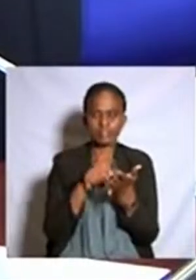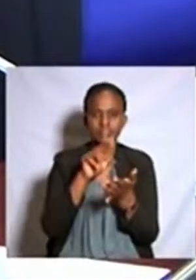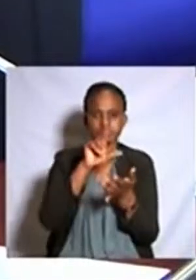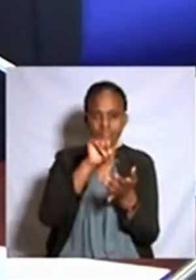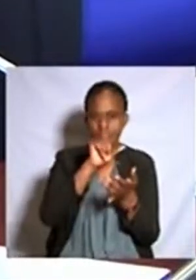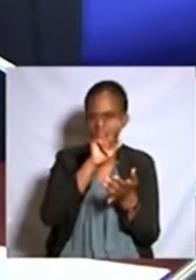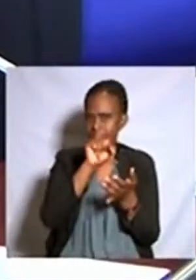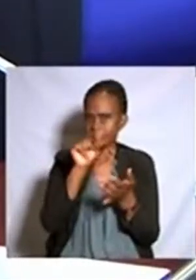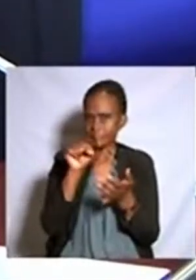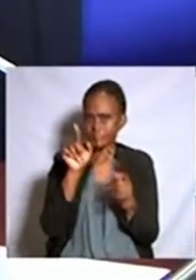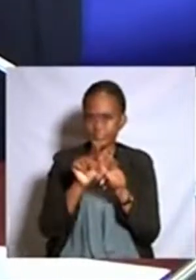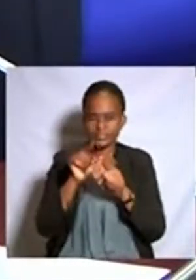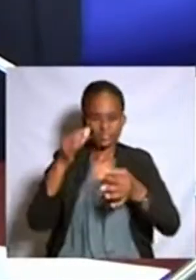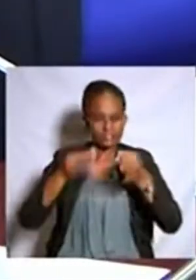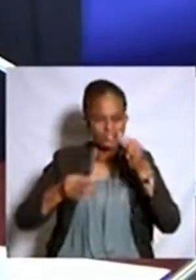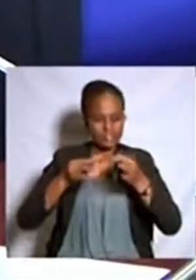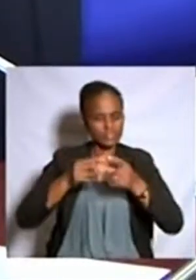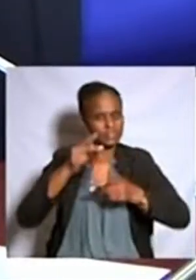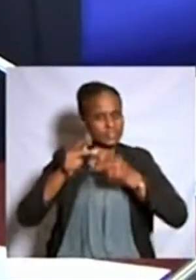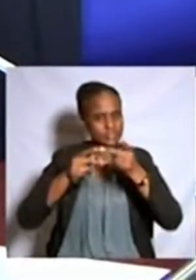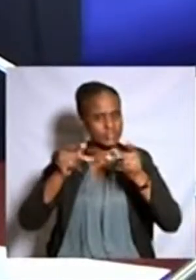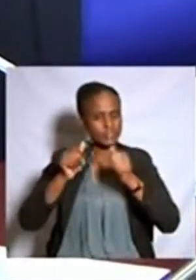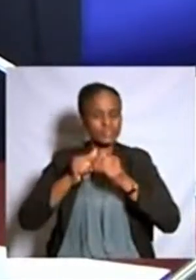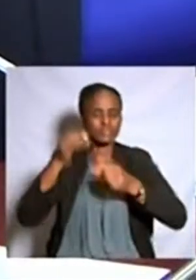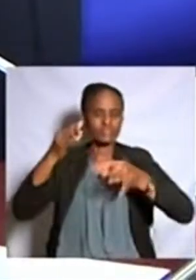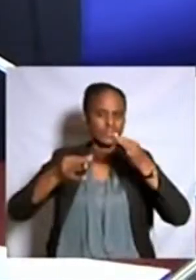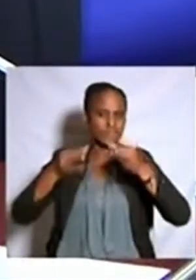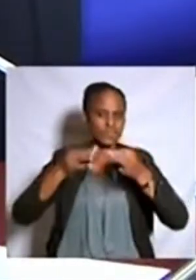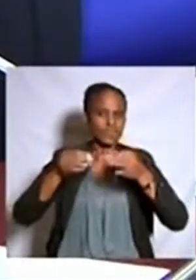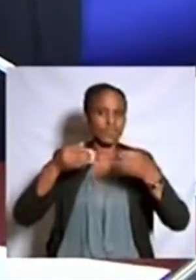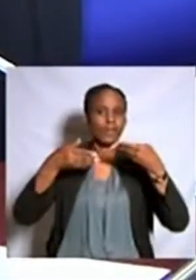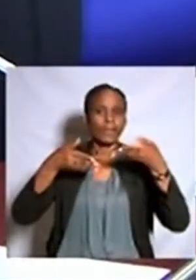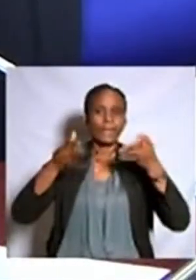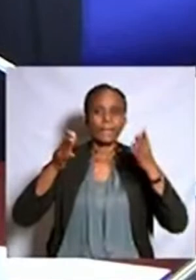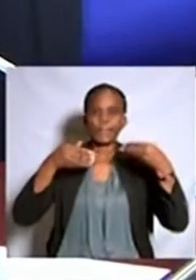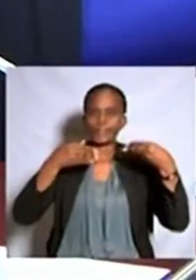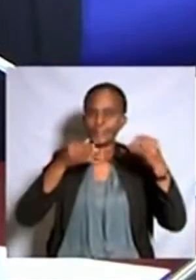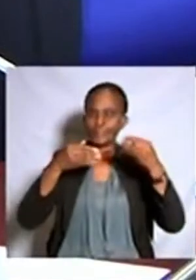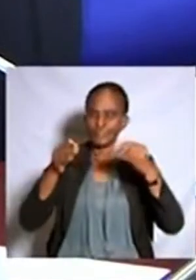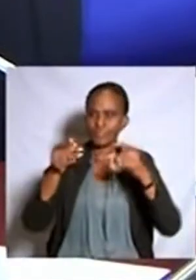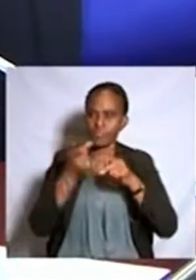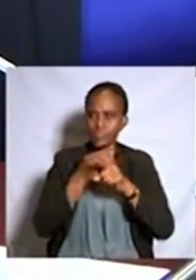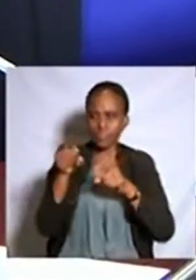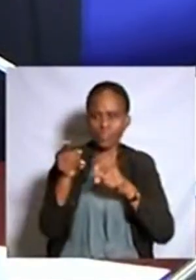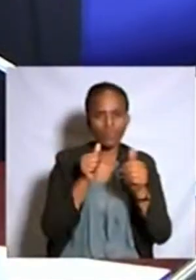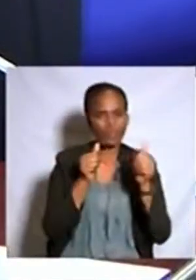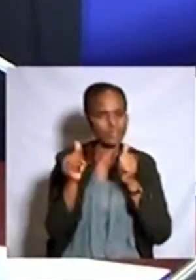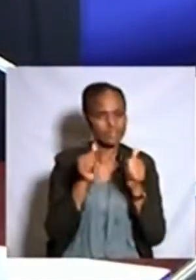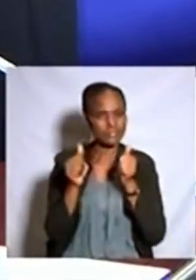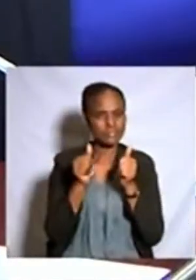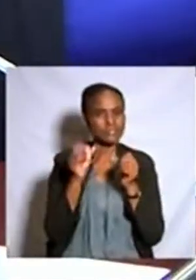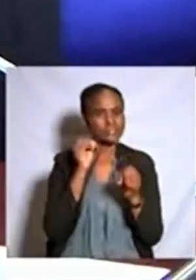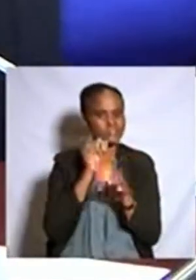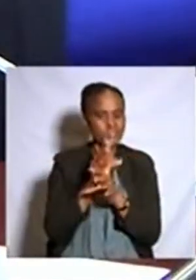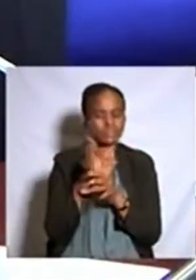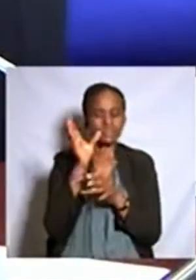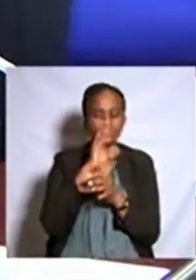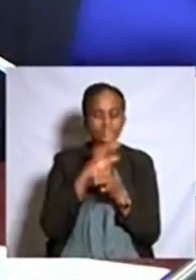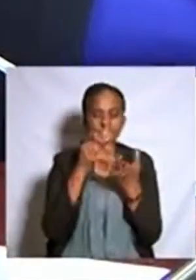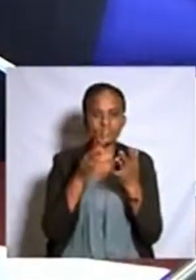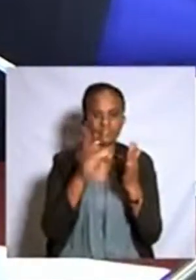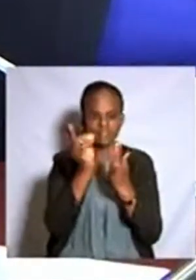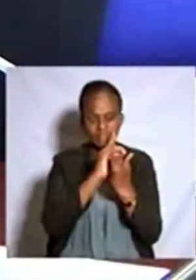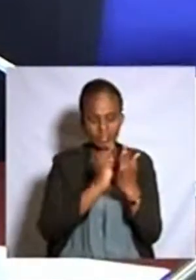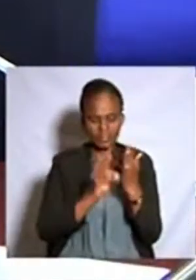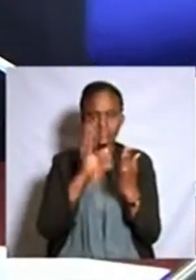and the court process to obtain probate and court order allowing for the sale by an administrator have already been